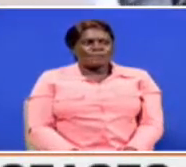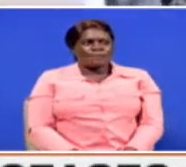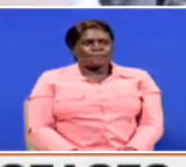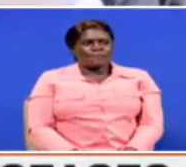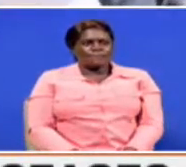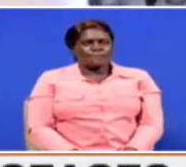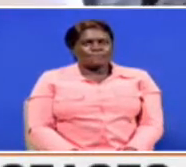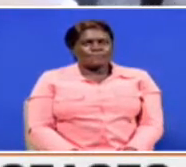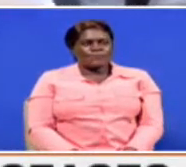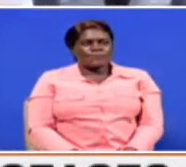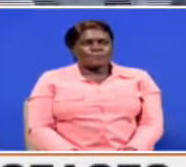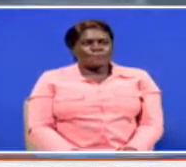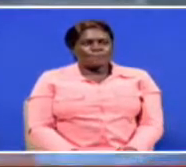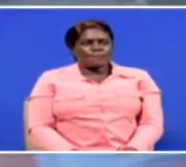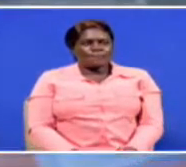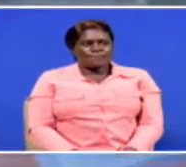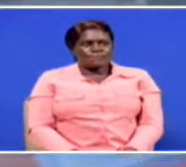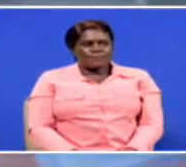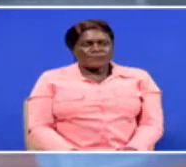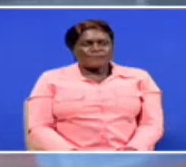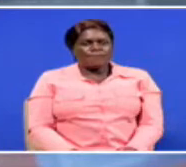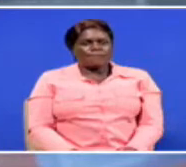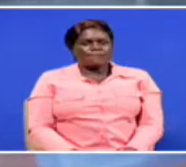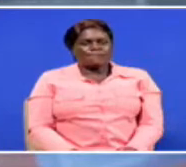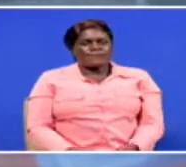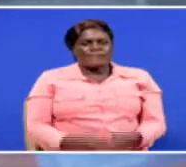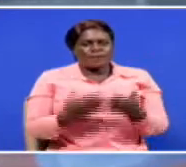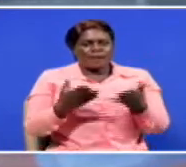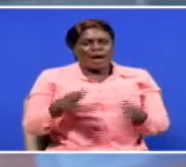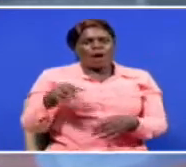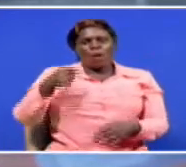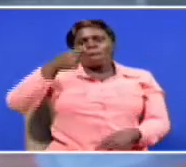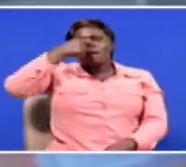Kisumu. Let's circle back to the polio vaccination campaign.